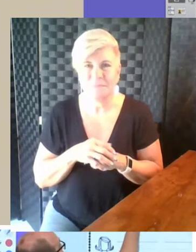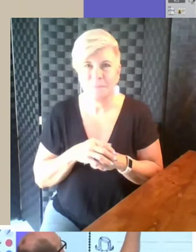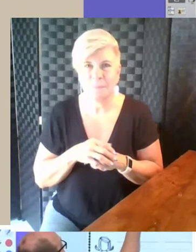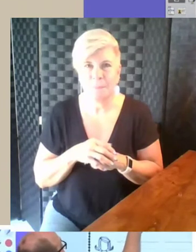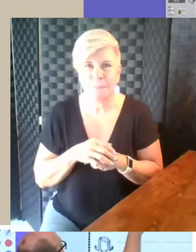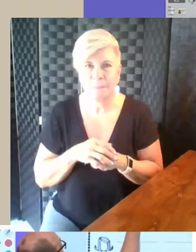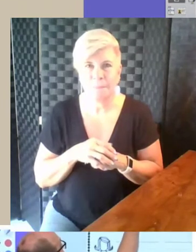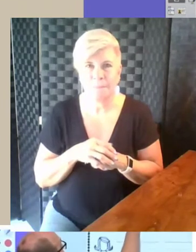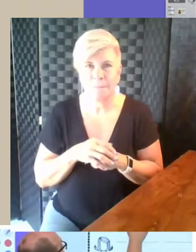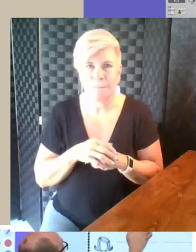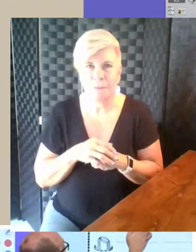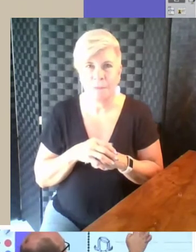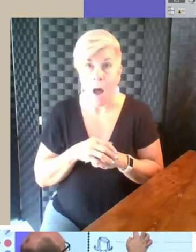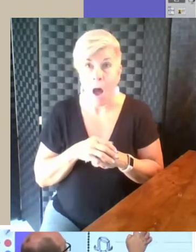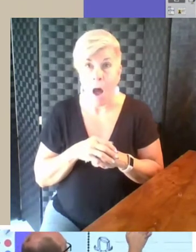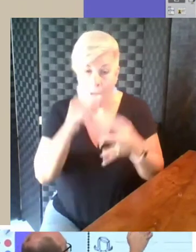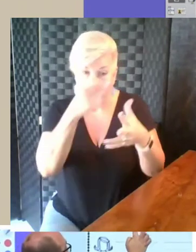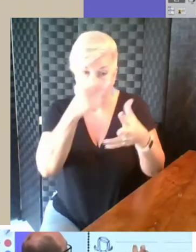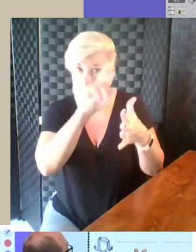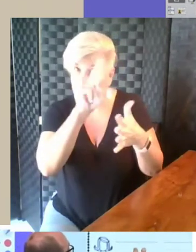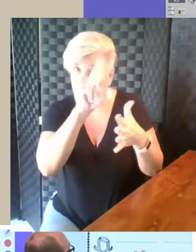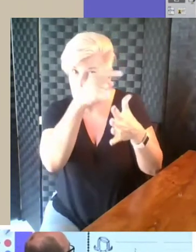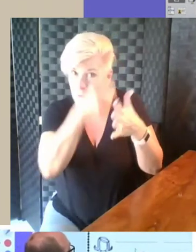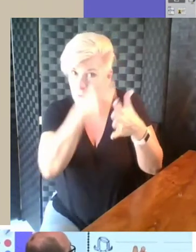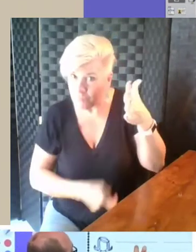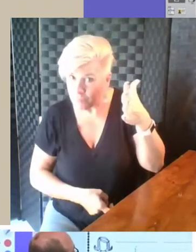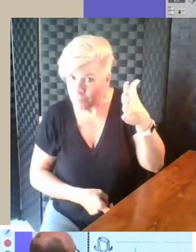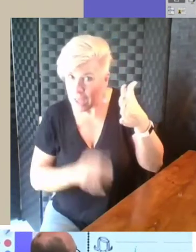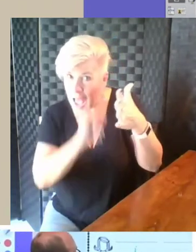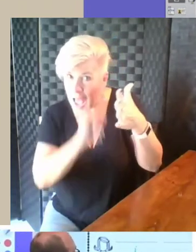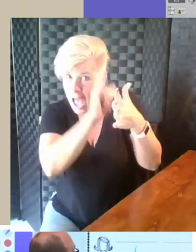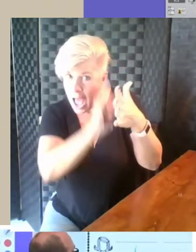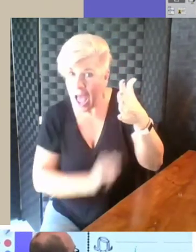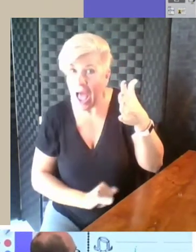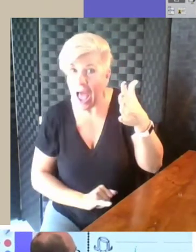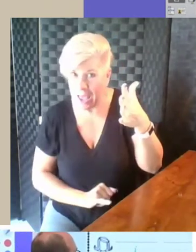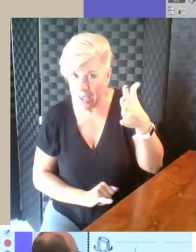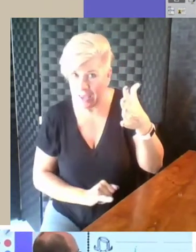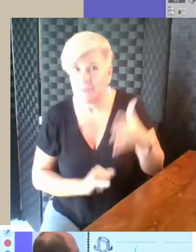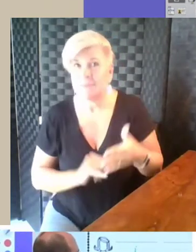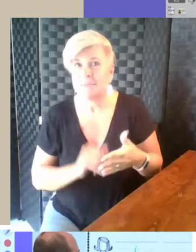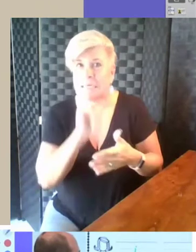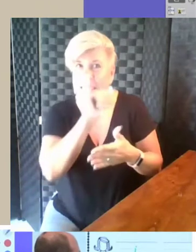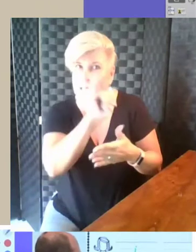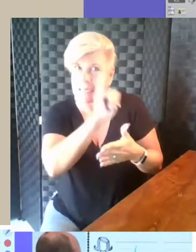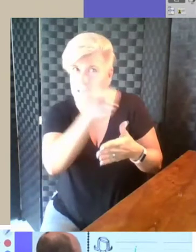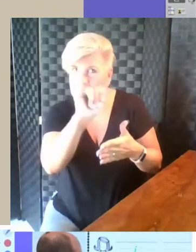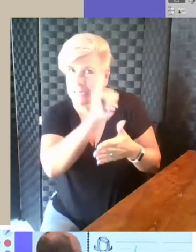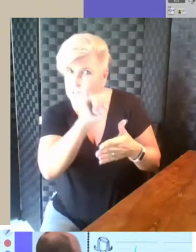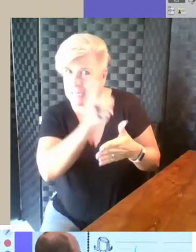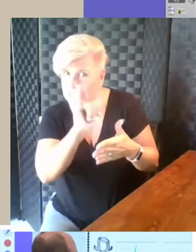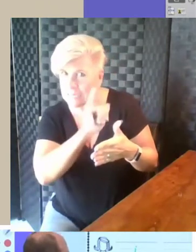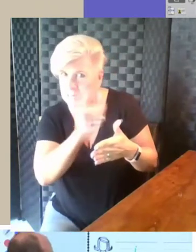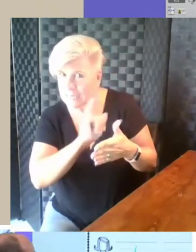Let's get that vowel in the middle. On this page, it's the vowel I. It goes I, I, I.